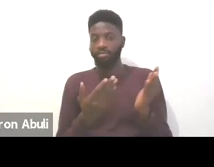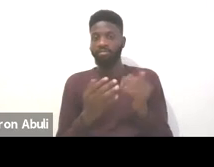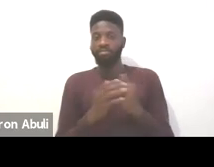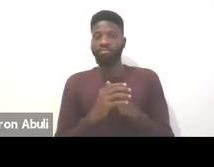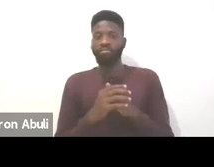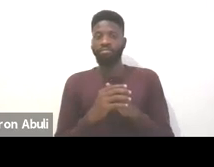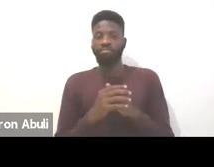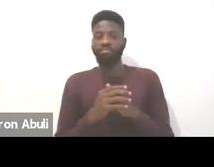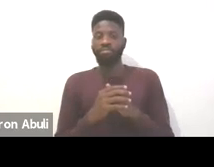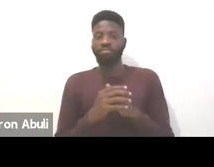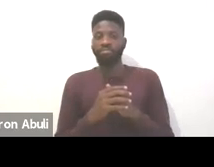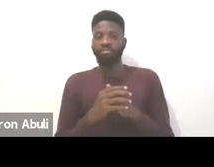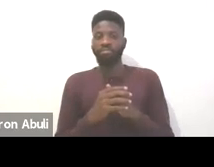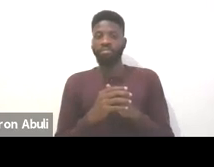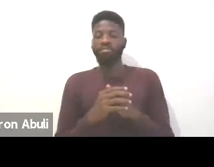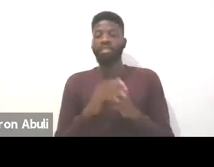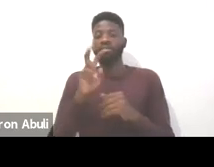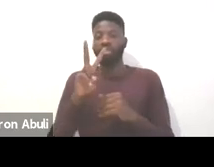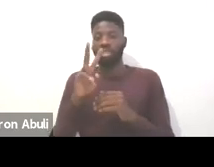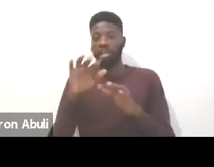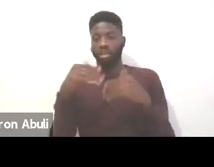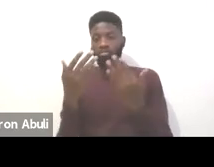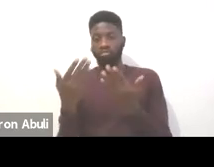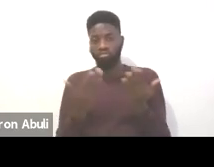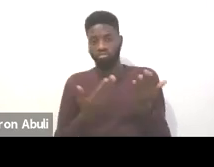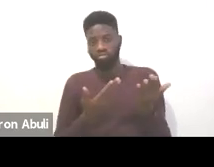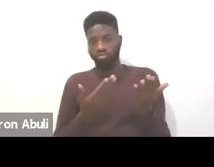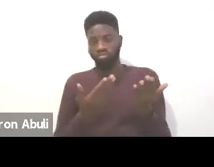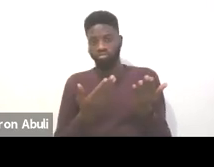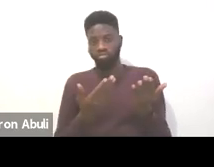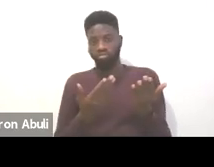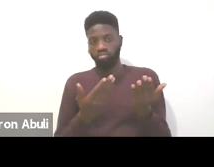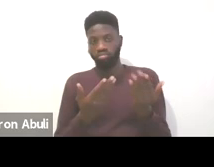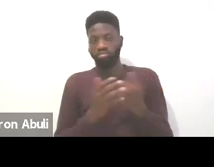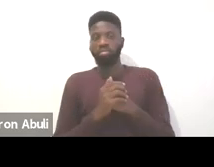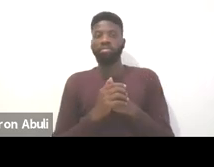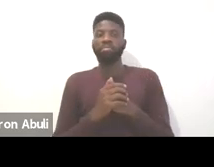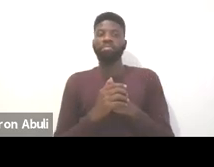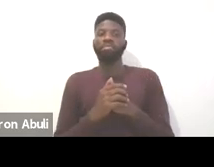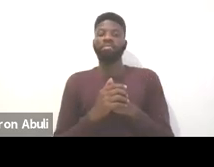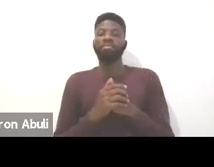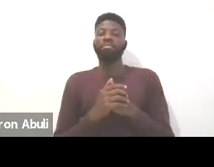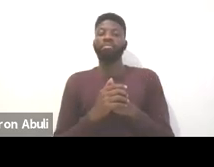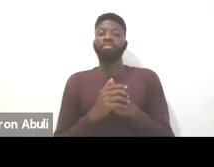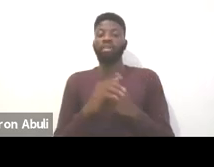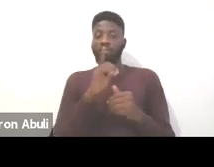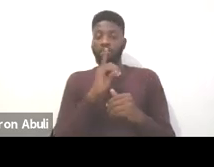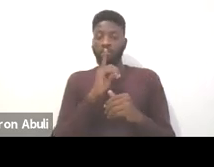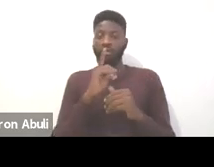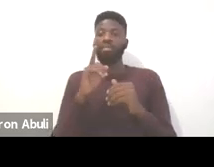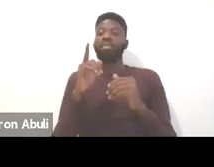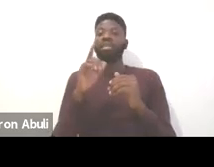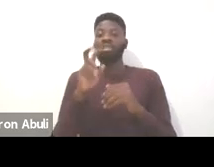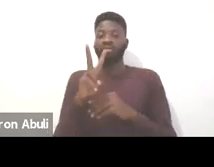This is how my next CV looks like. This is we talked about a CV having a picture. So this